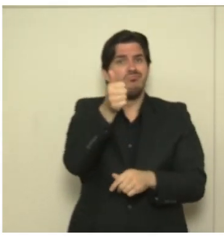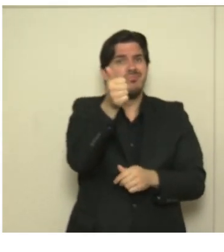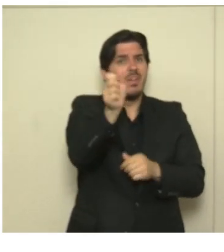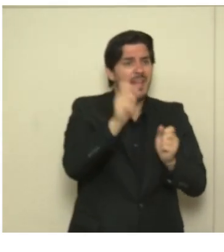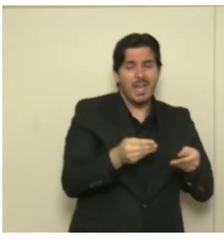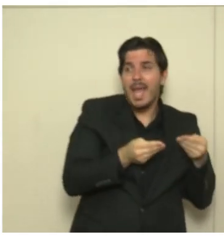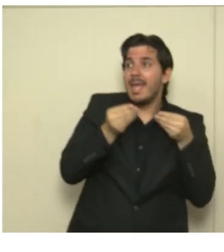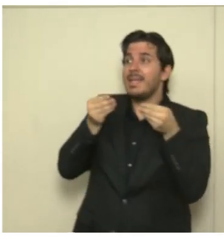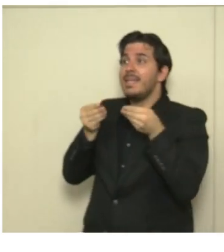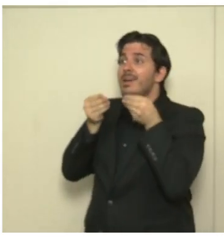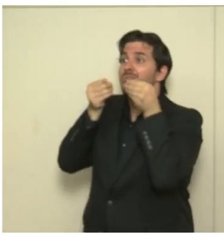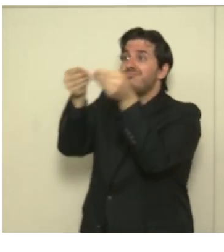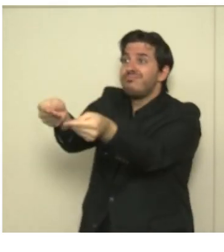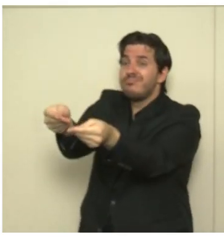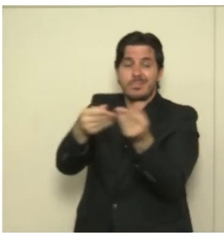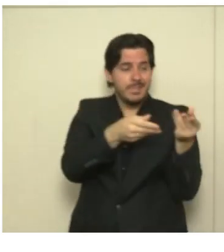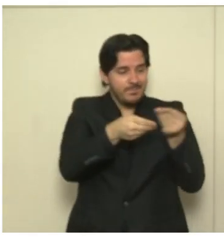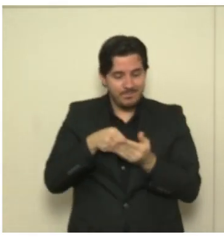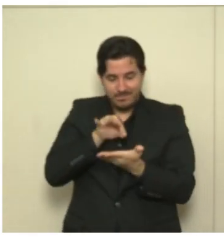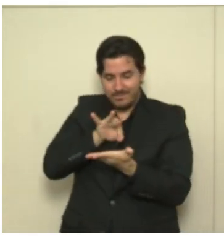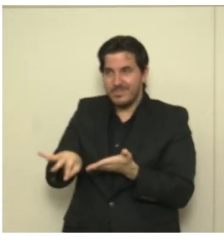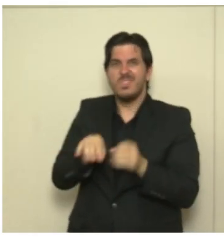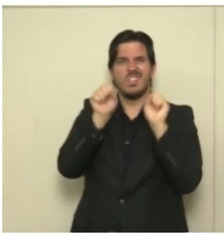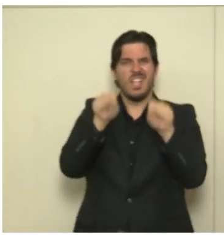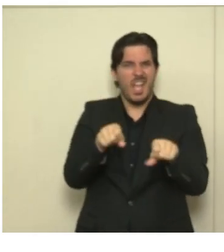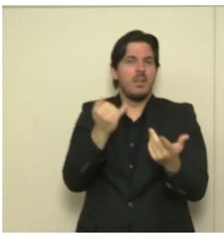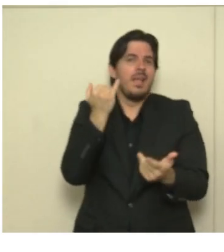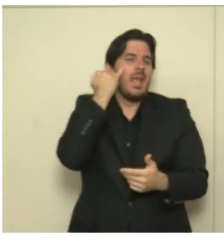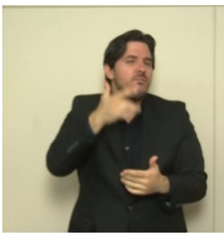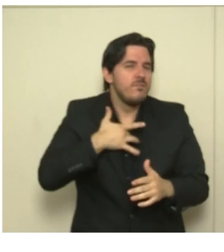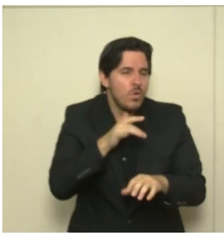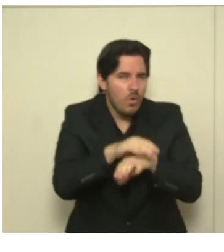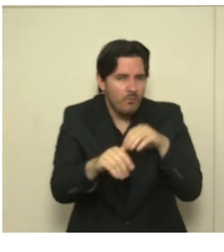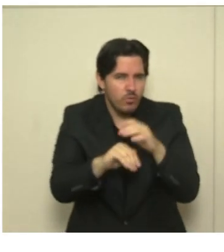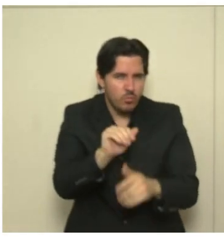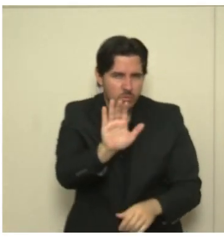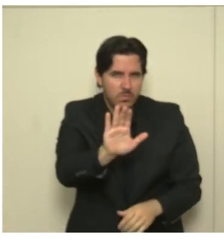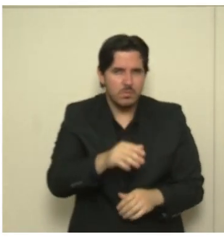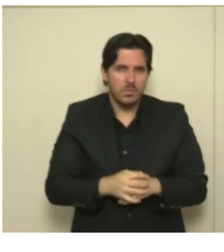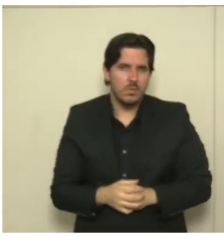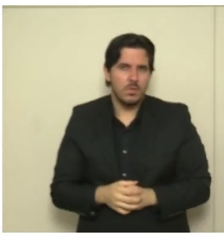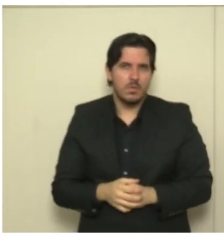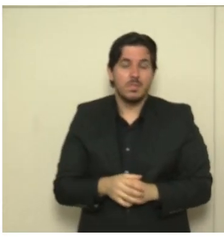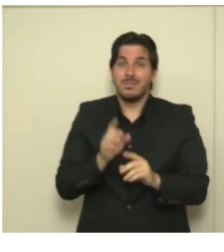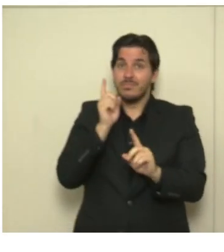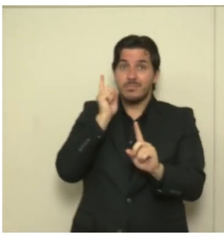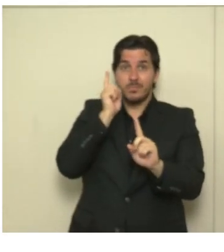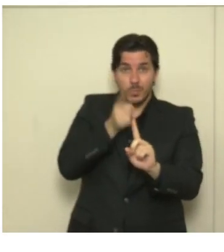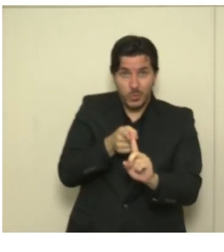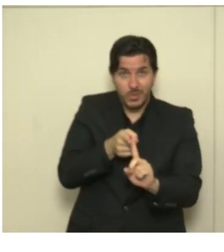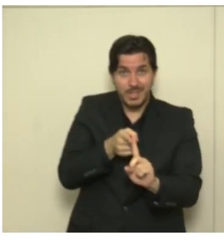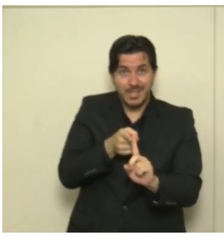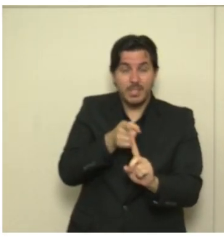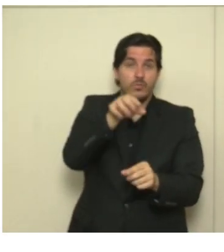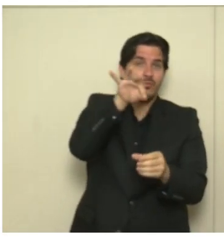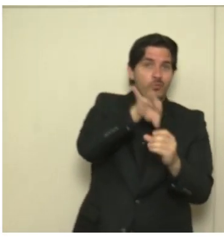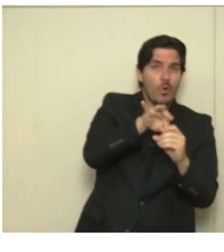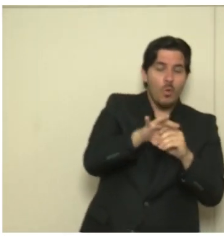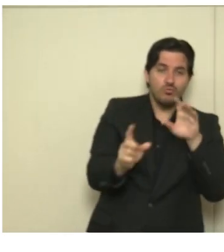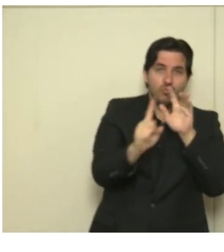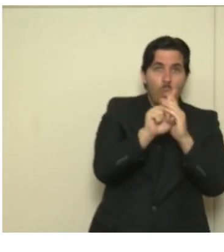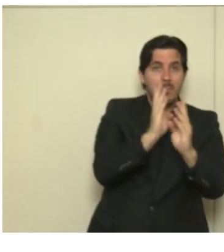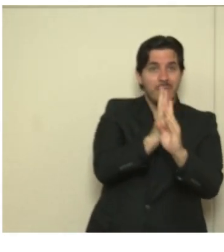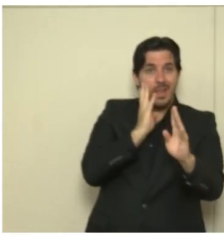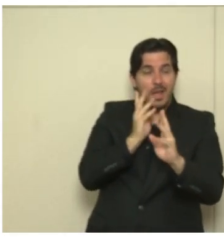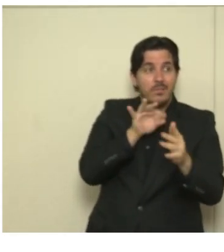poll official if that is what you feel comfortable doing. The point is, voters, whether you vote in person or by